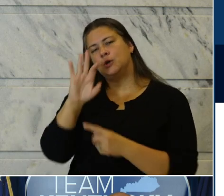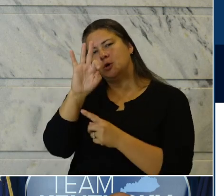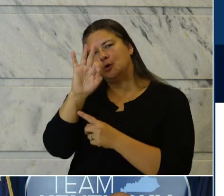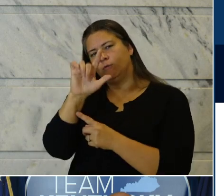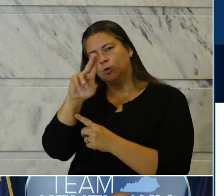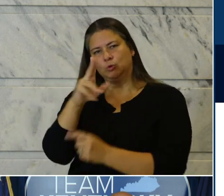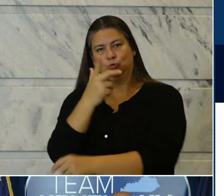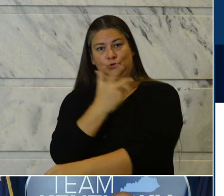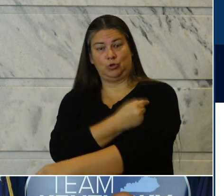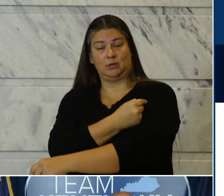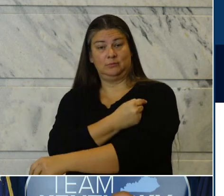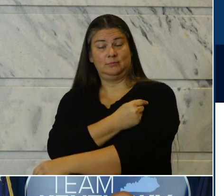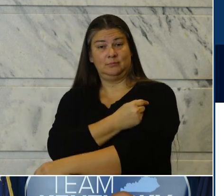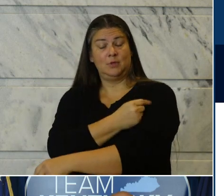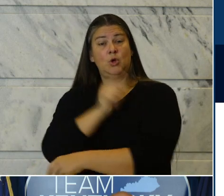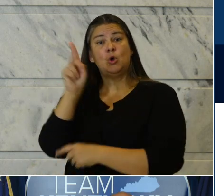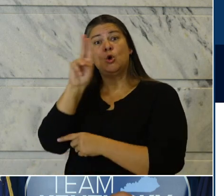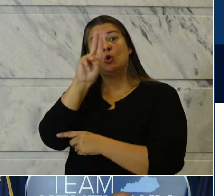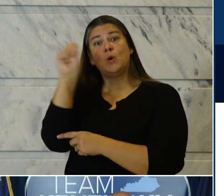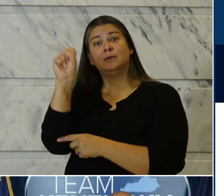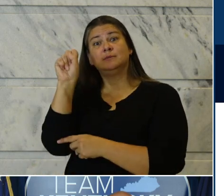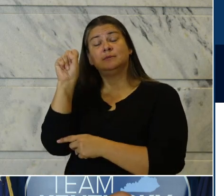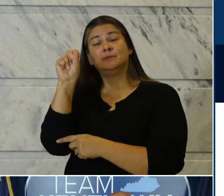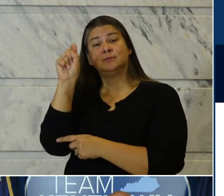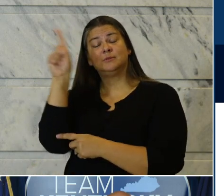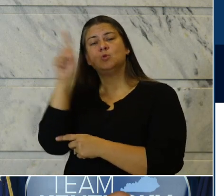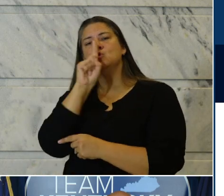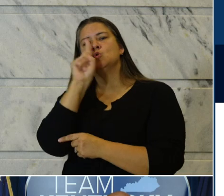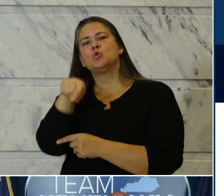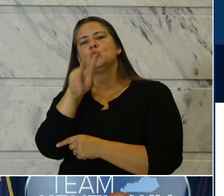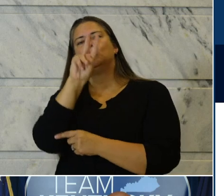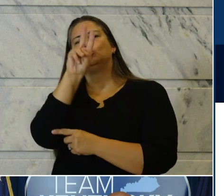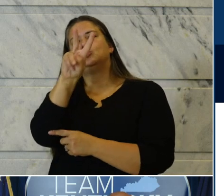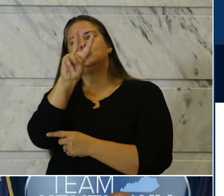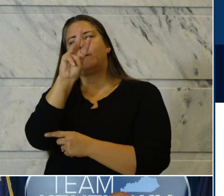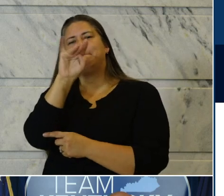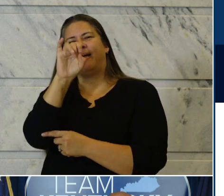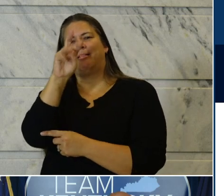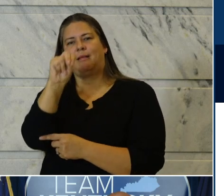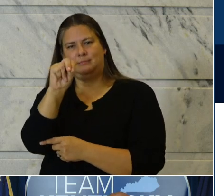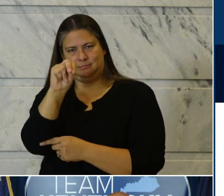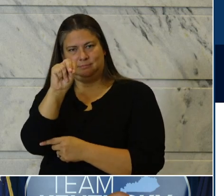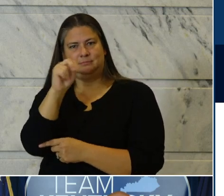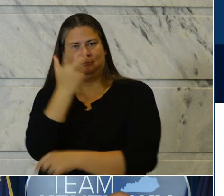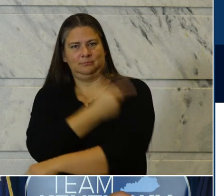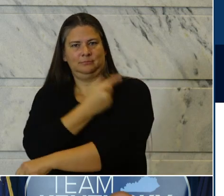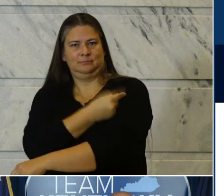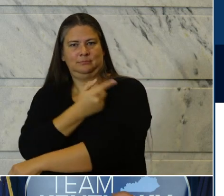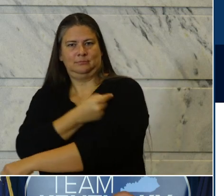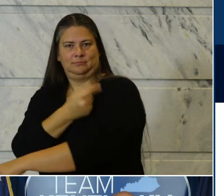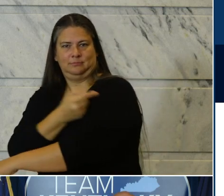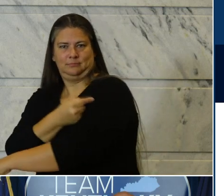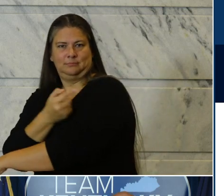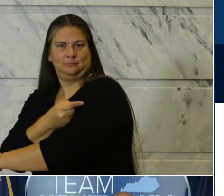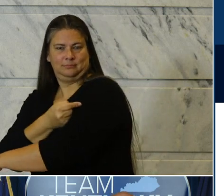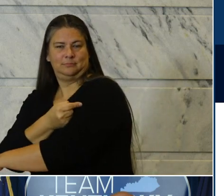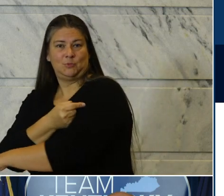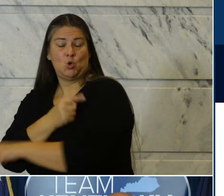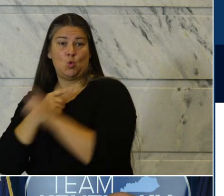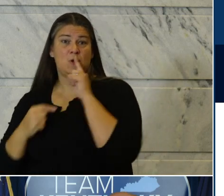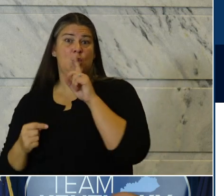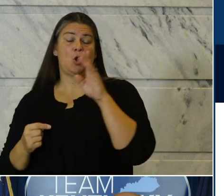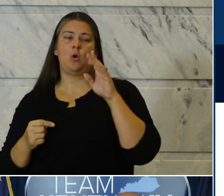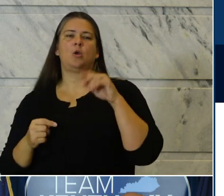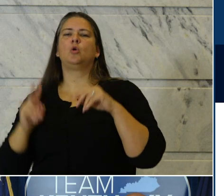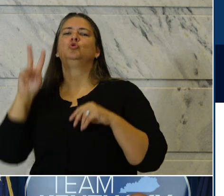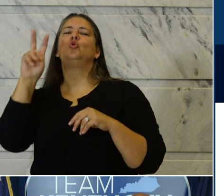ordered 200 million doses of influenza vaccination this year, which is higher than the 170 million they did the